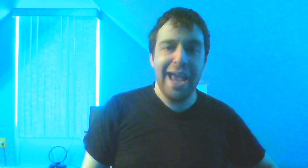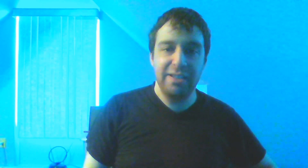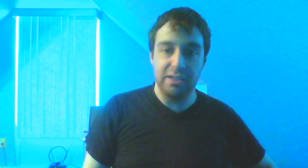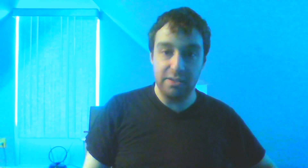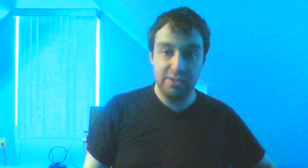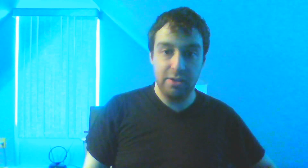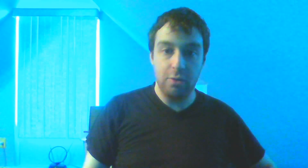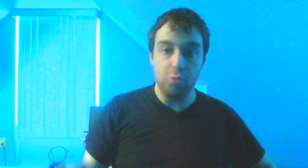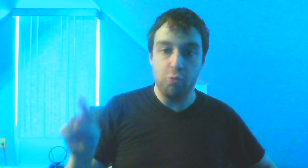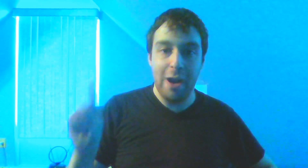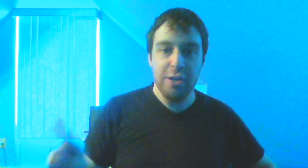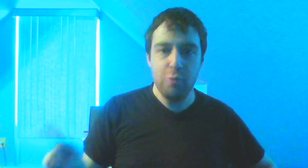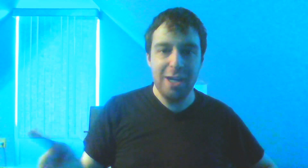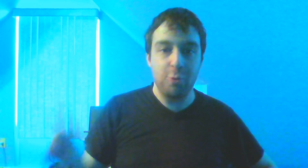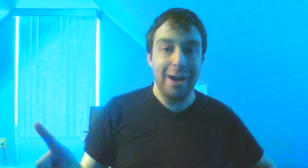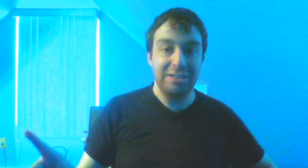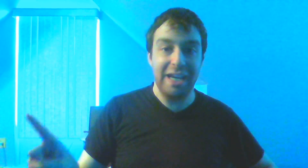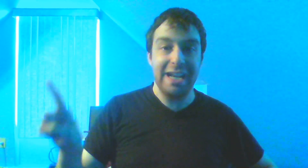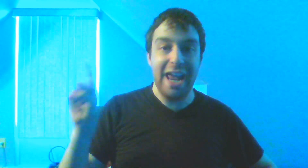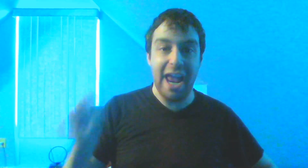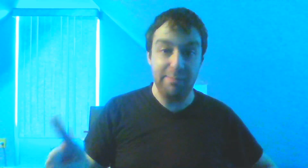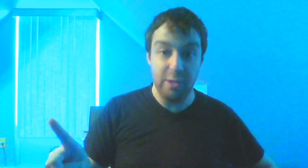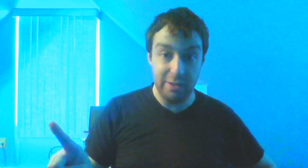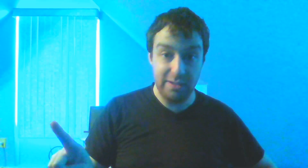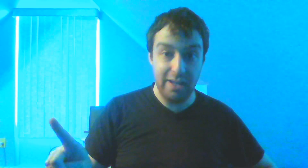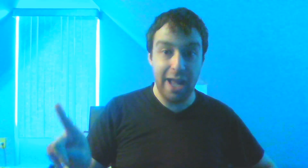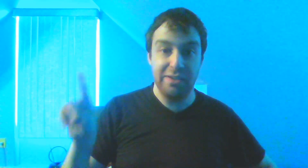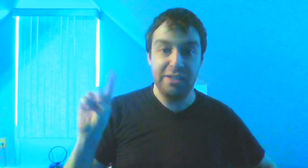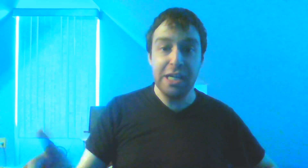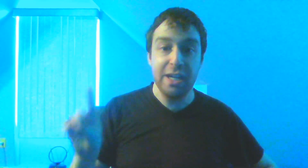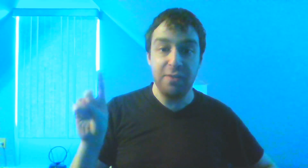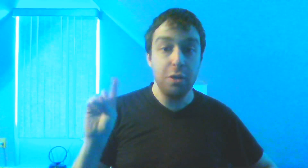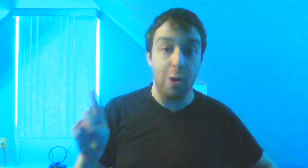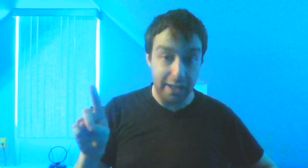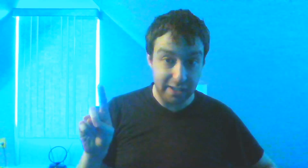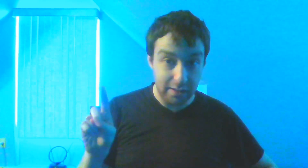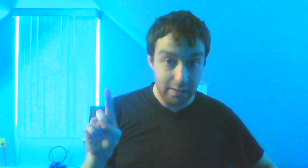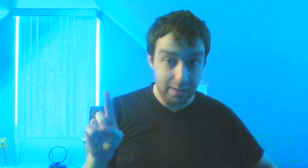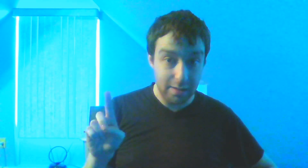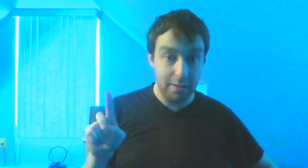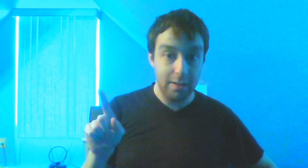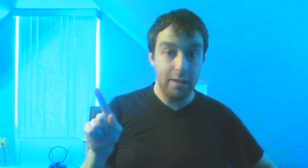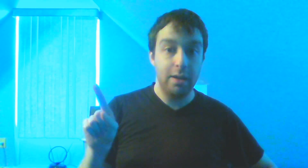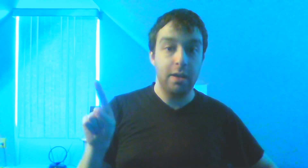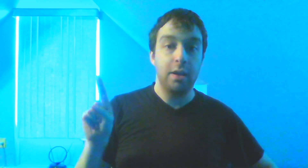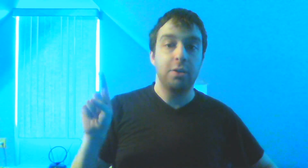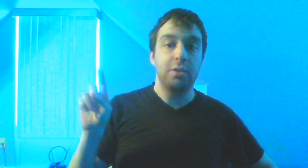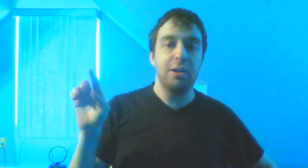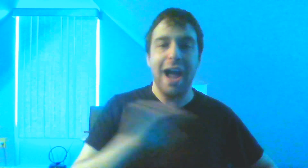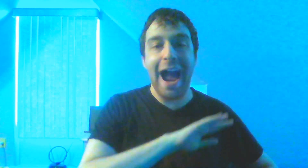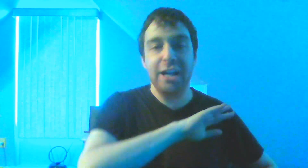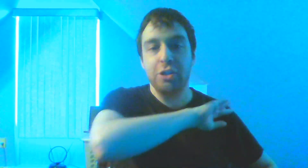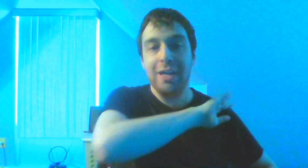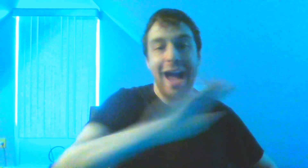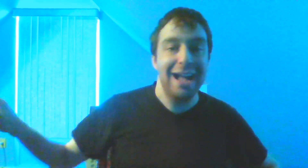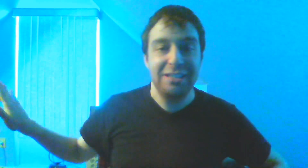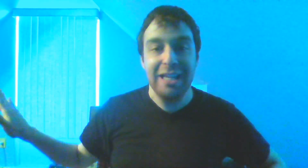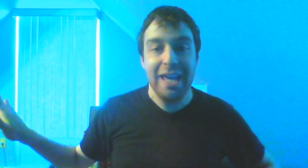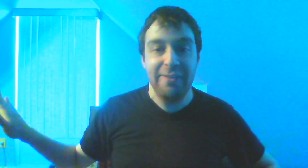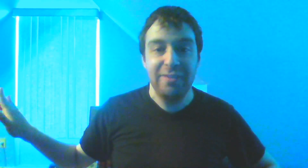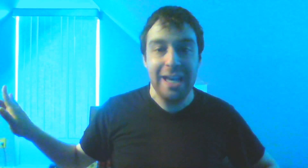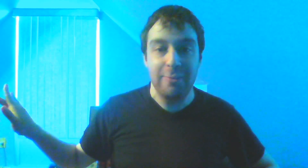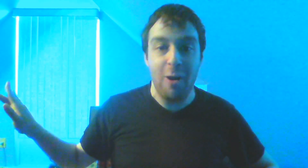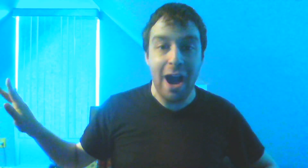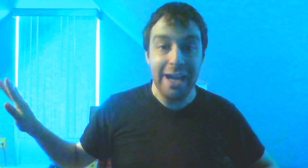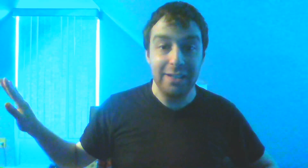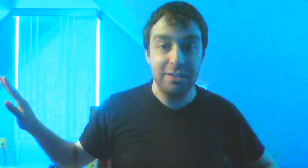Most cases, when you request an ambulance in the city of New York, you're actually asking